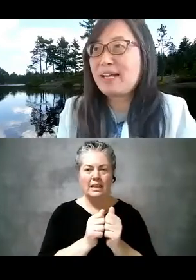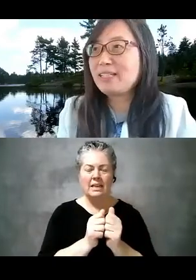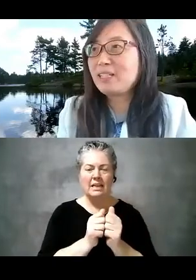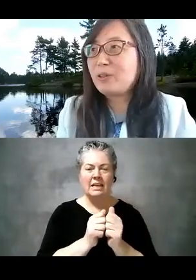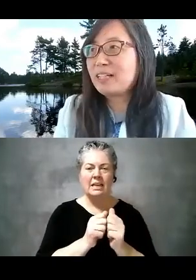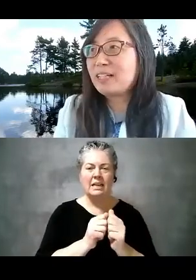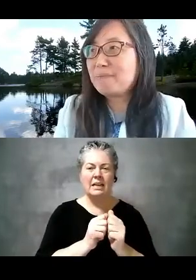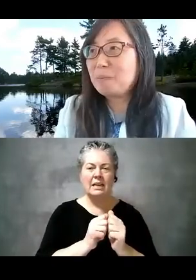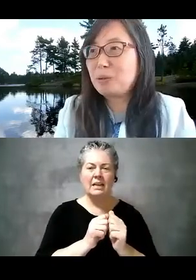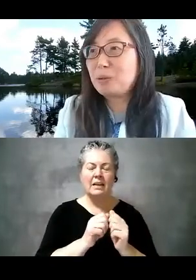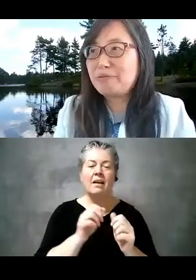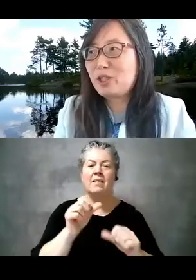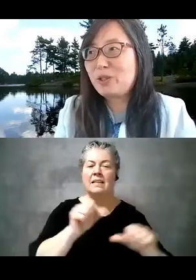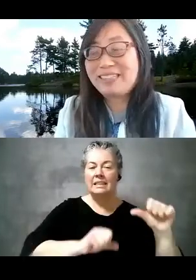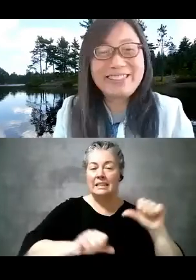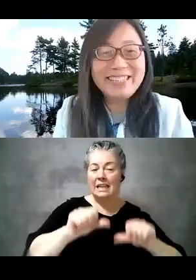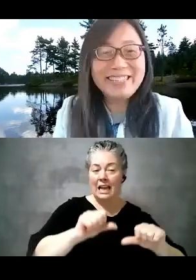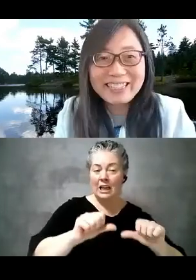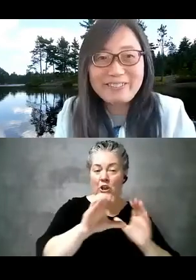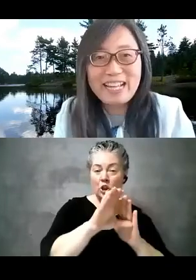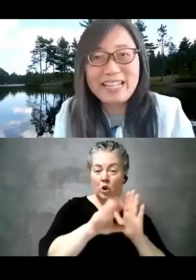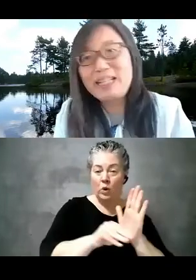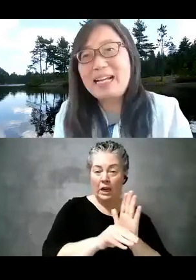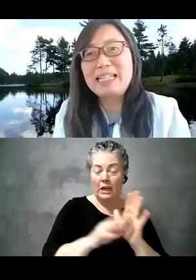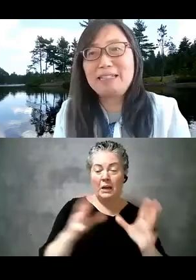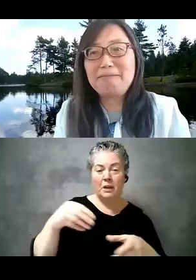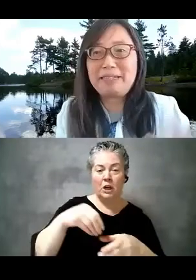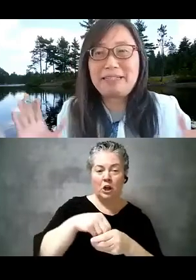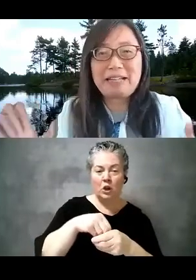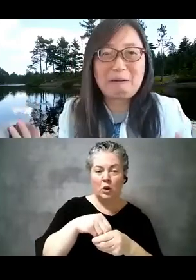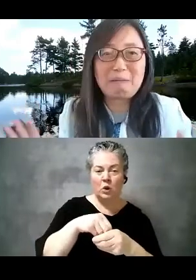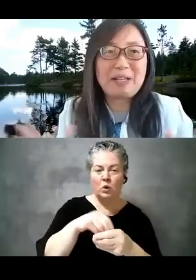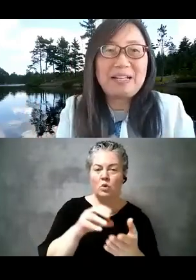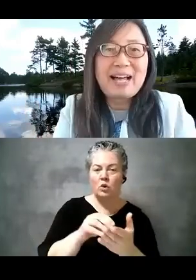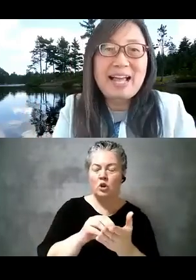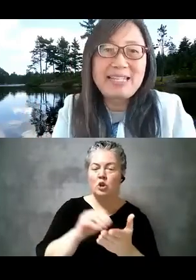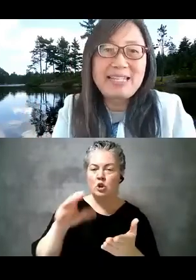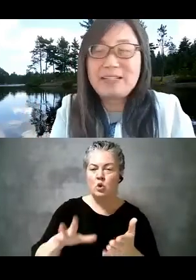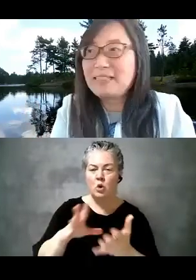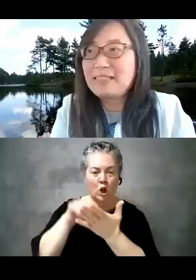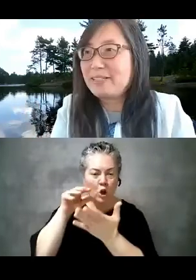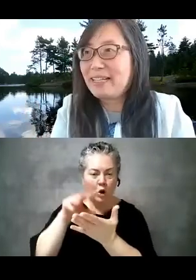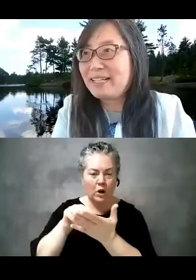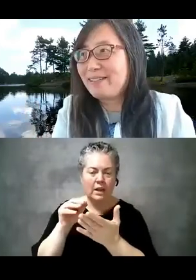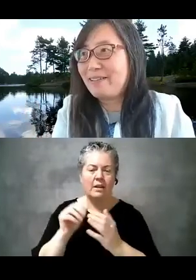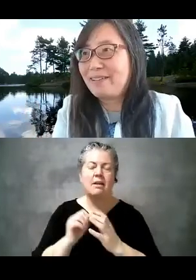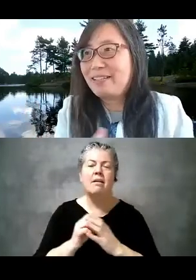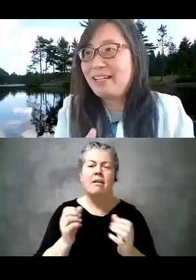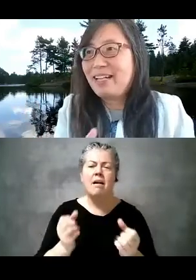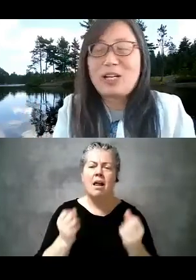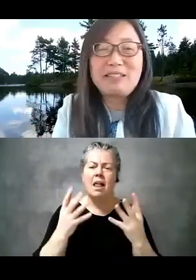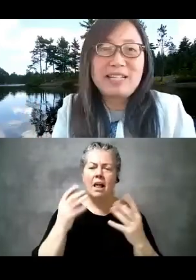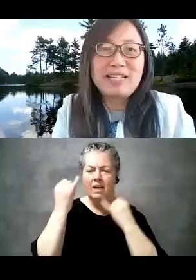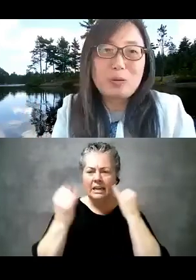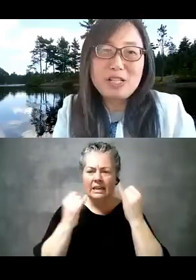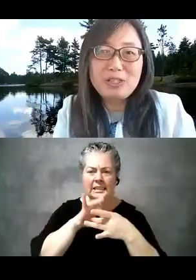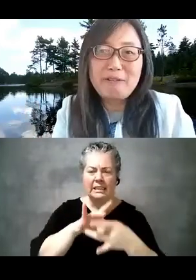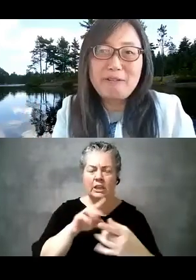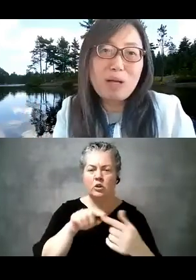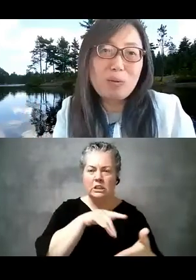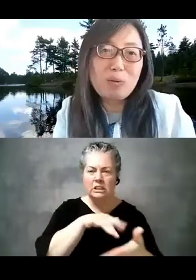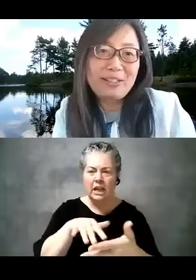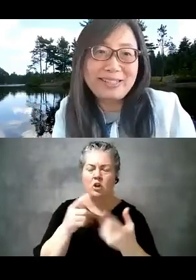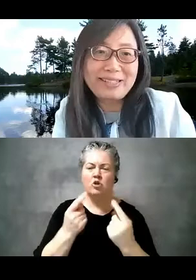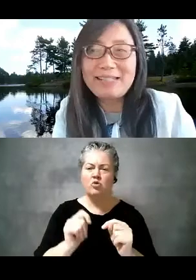new science curriculum improve student learning, right? A lot of the IES-funded studies are trying to answer the question